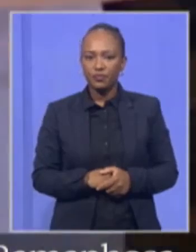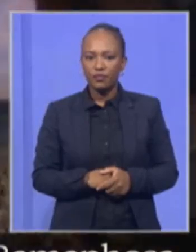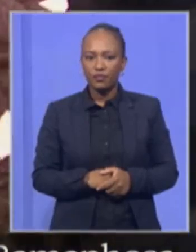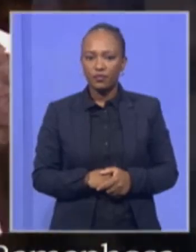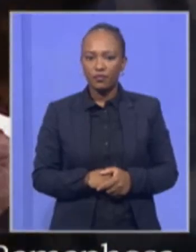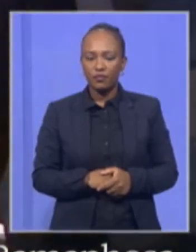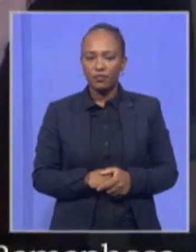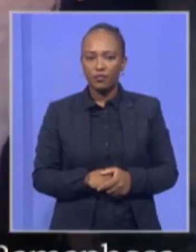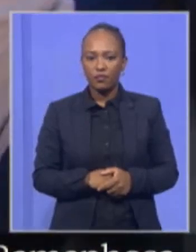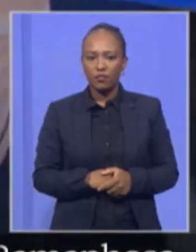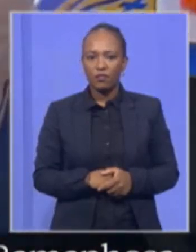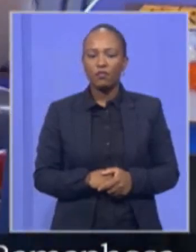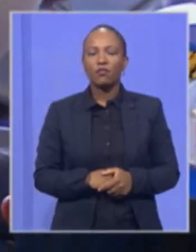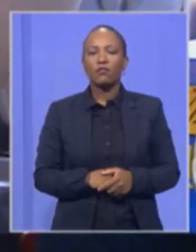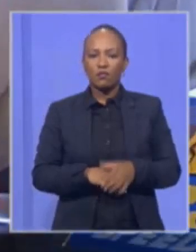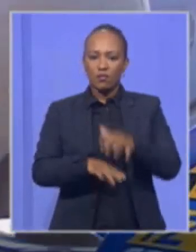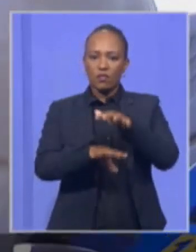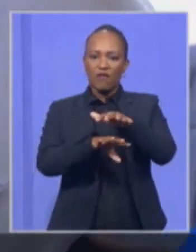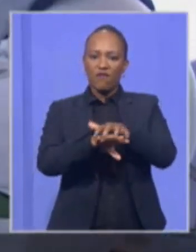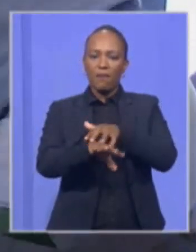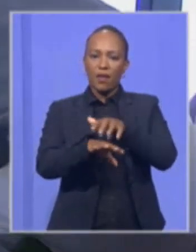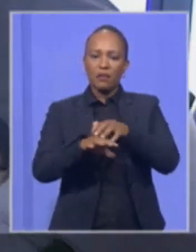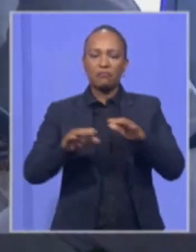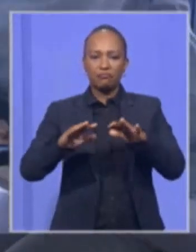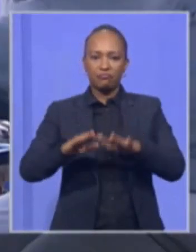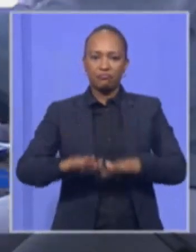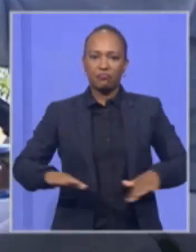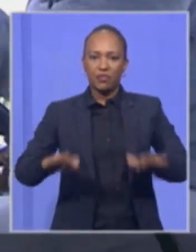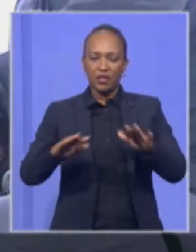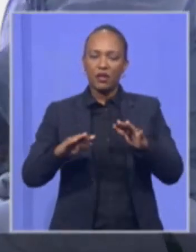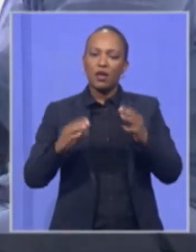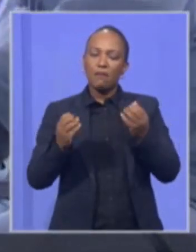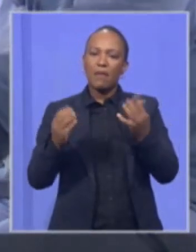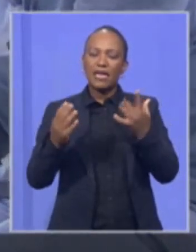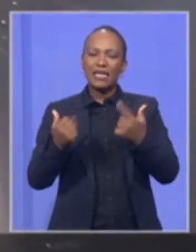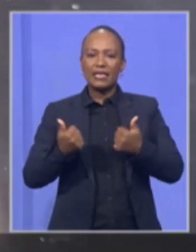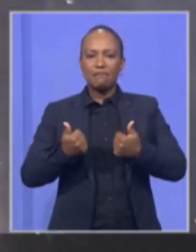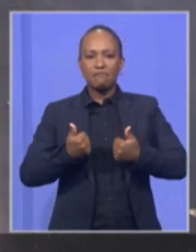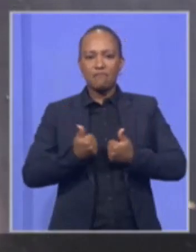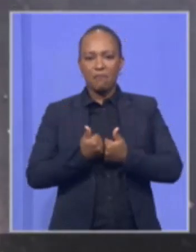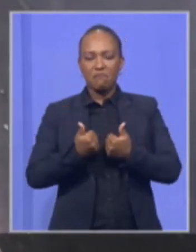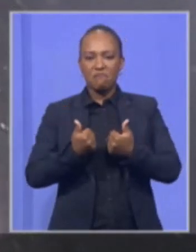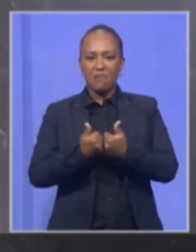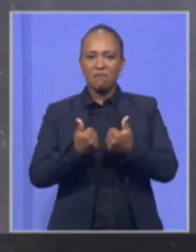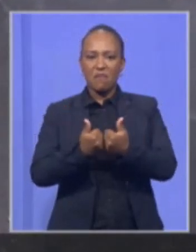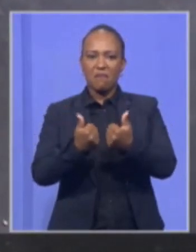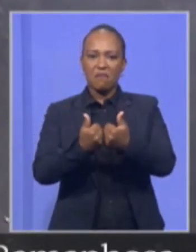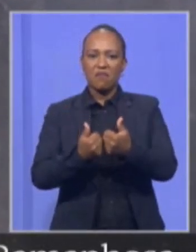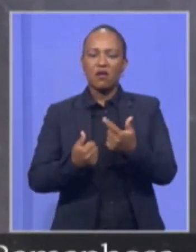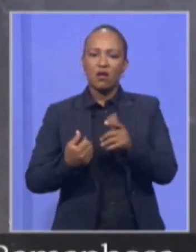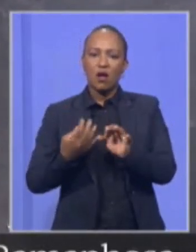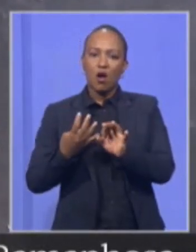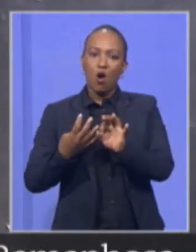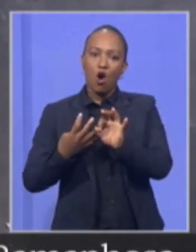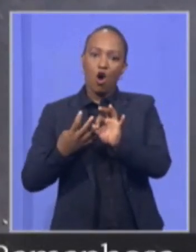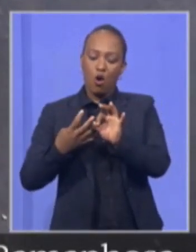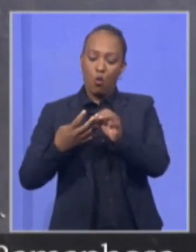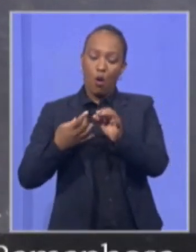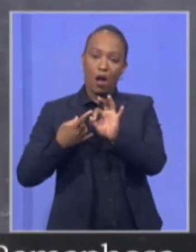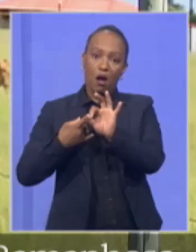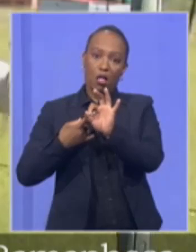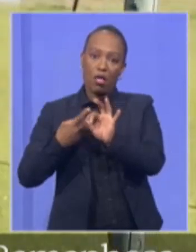Lekala la temo le itemogetše ditlhotlho tše mmalwa ngwagola tšeo di thibetšego kgolo dikotareng tše tharo tša